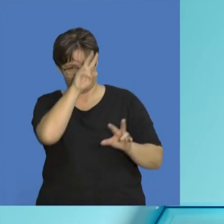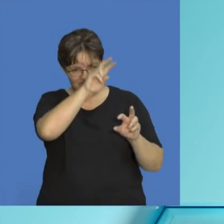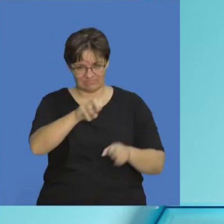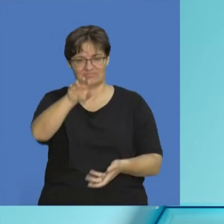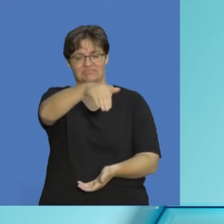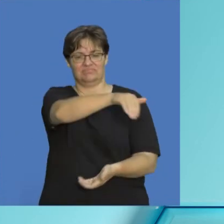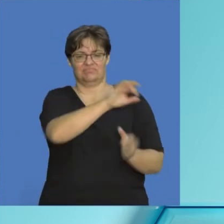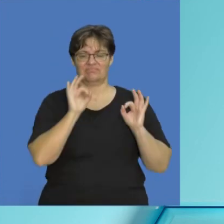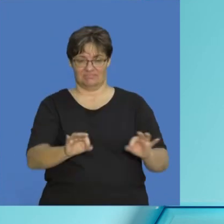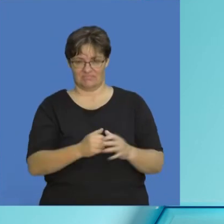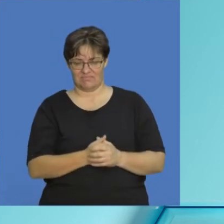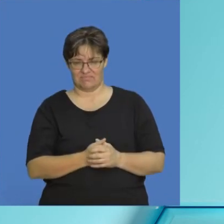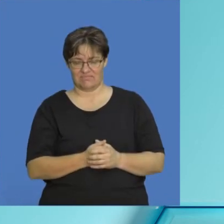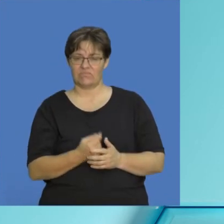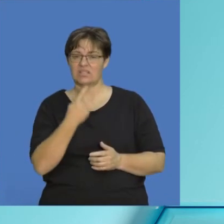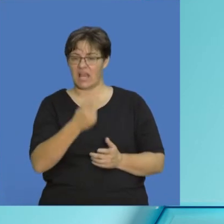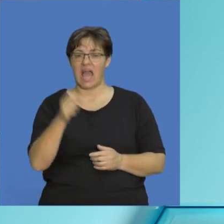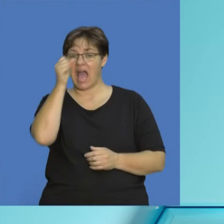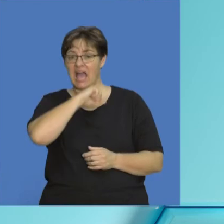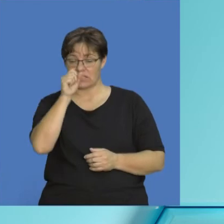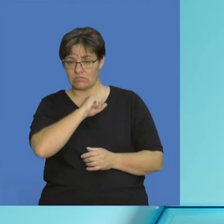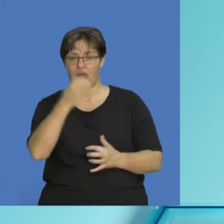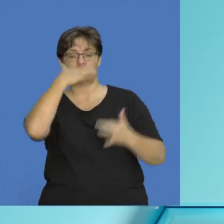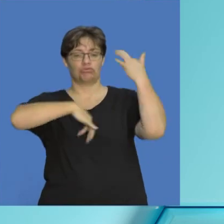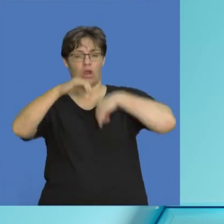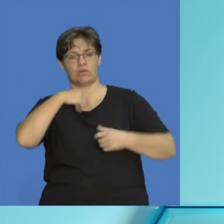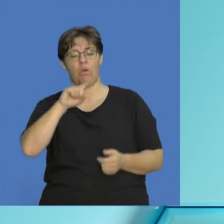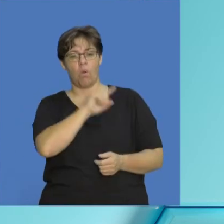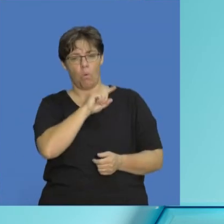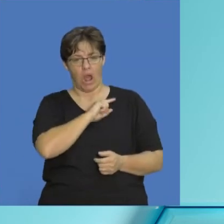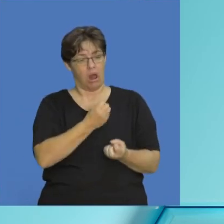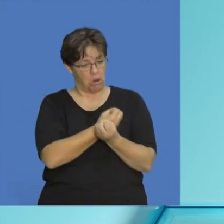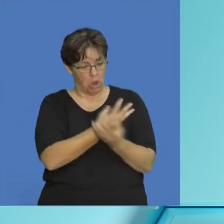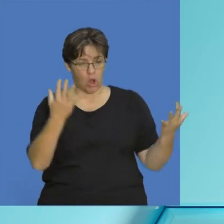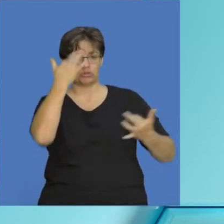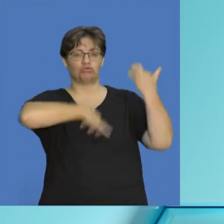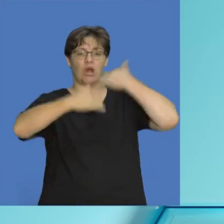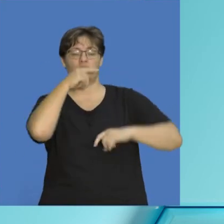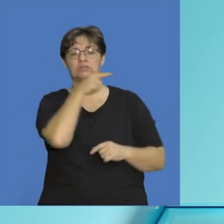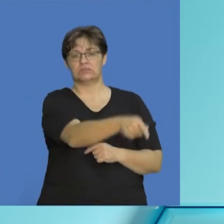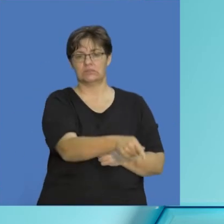to interrogate what are you collecting, okay? We cannot say that ice cream caused drowning